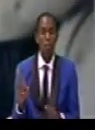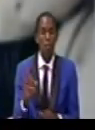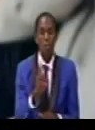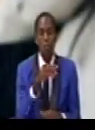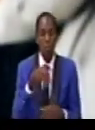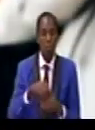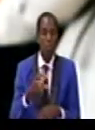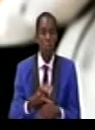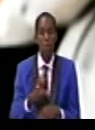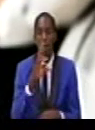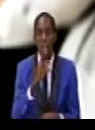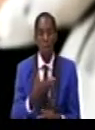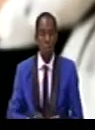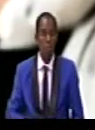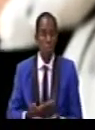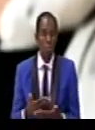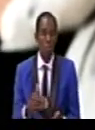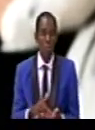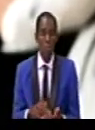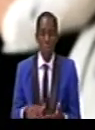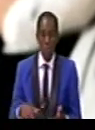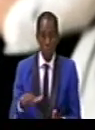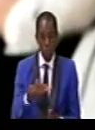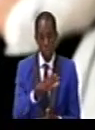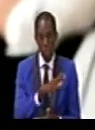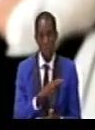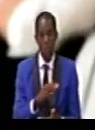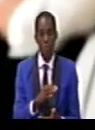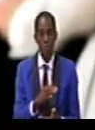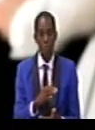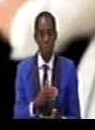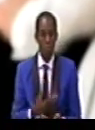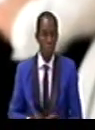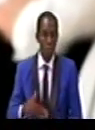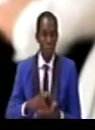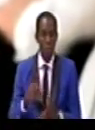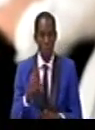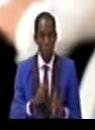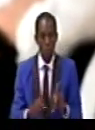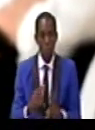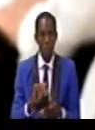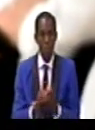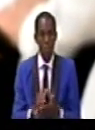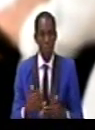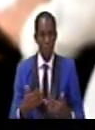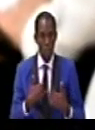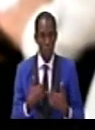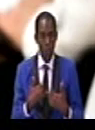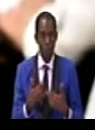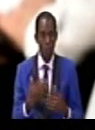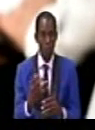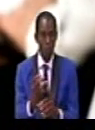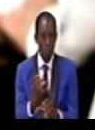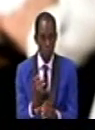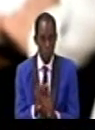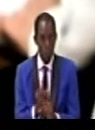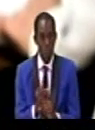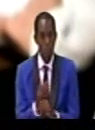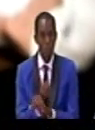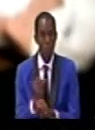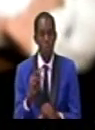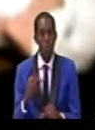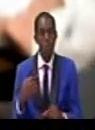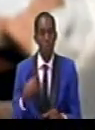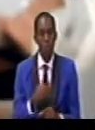converted. Now, these converts have believed and will want to follow up on them. If we're going to follow up effectively on them,